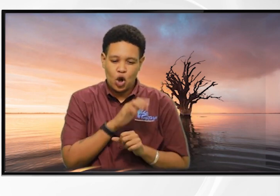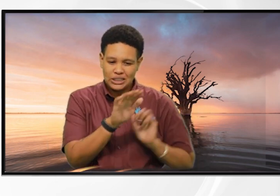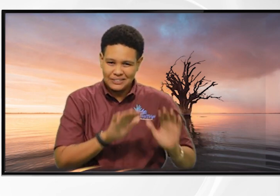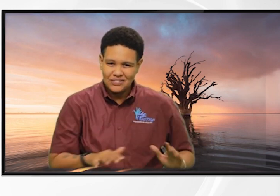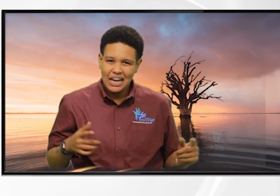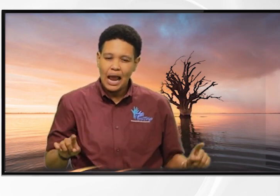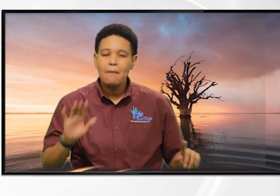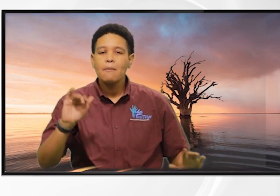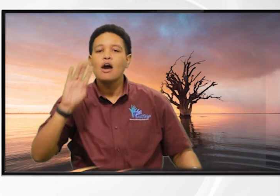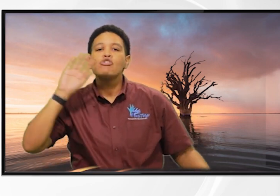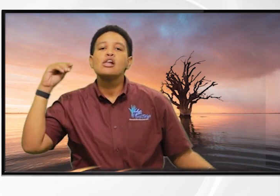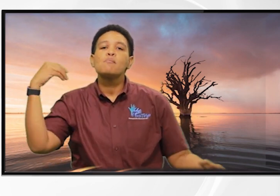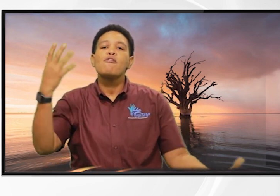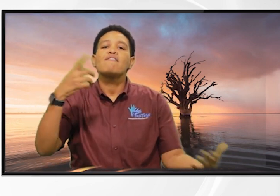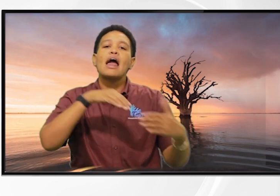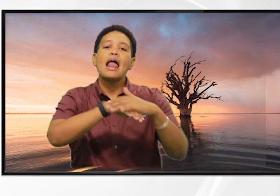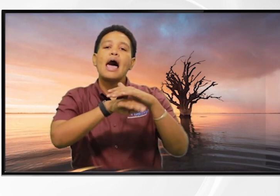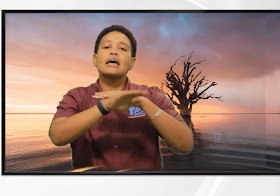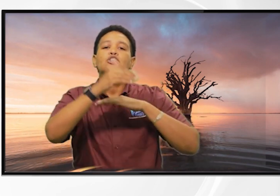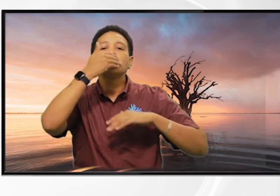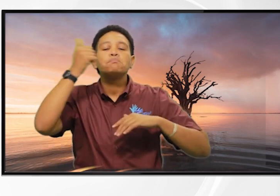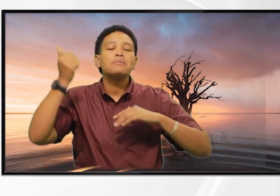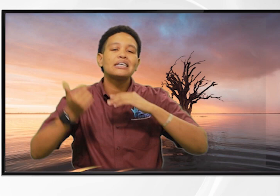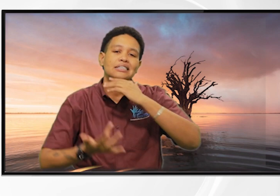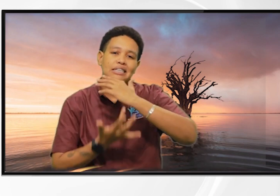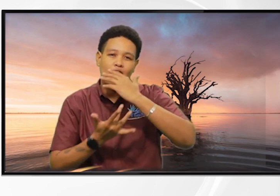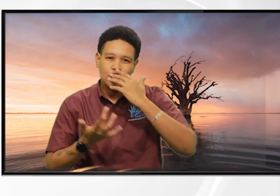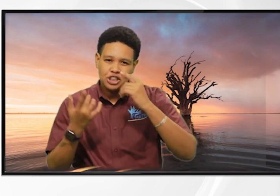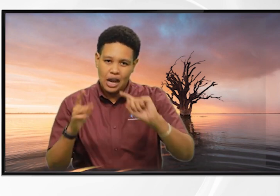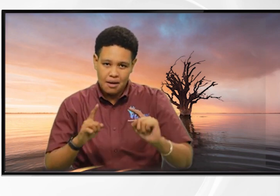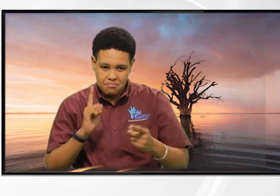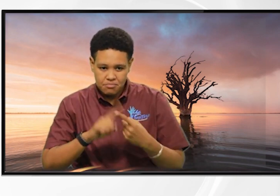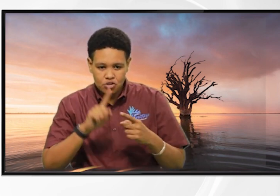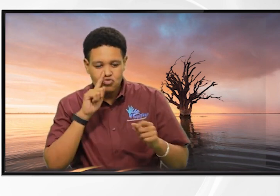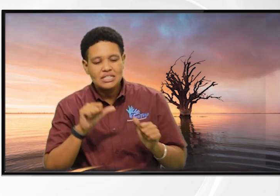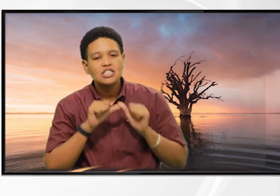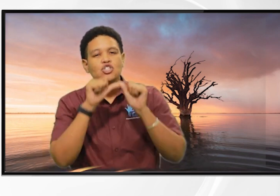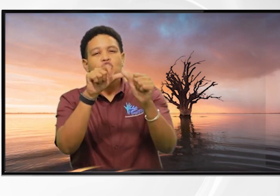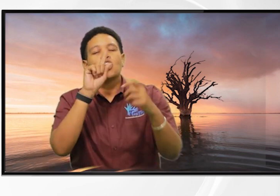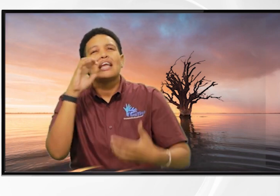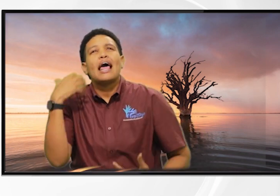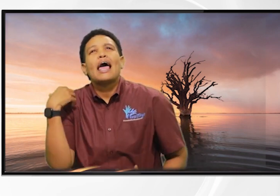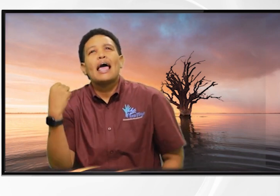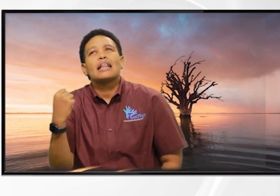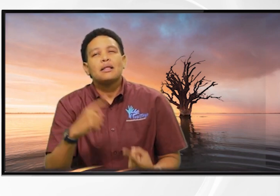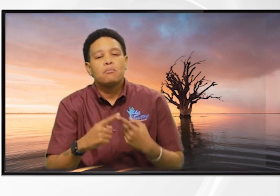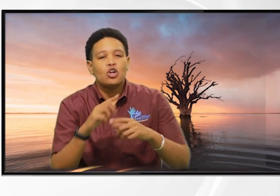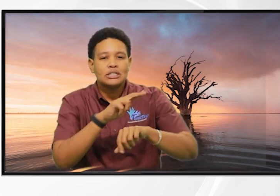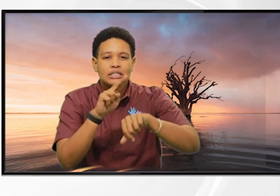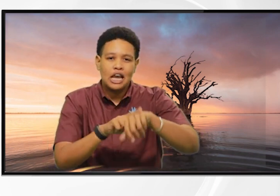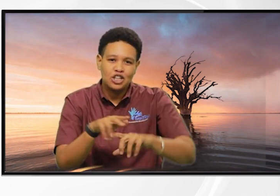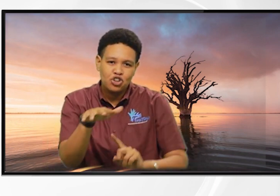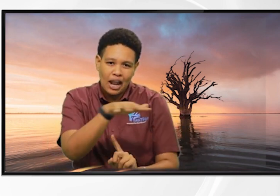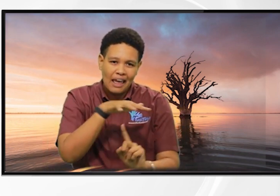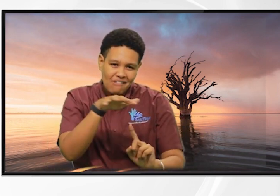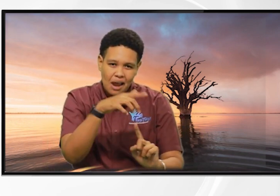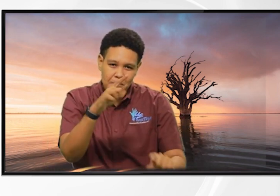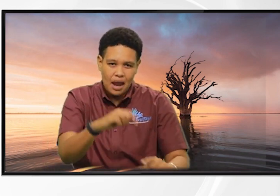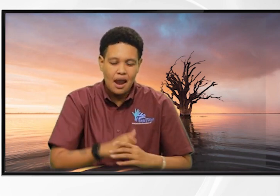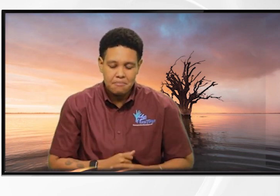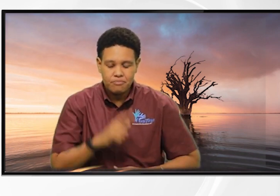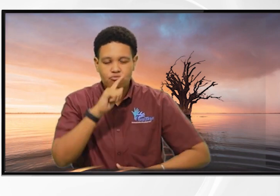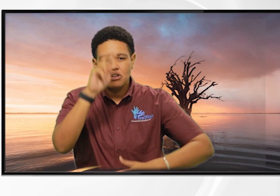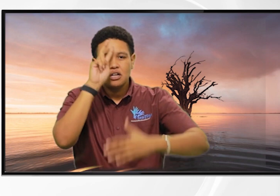by providing access to the best technology and sustaining a healthy natural environment.